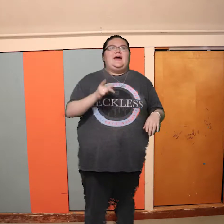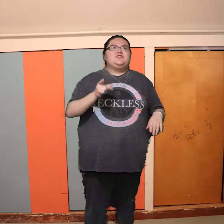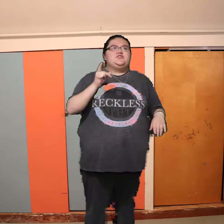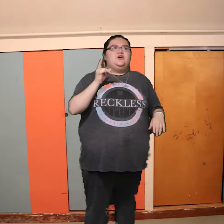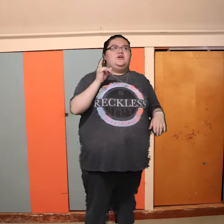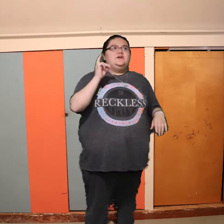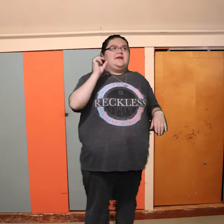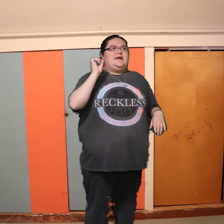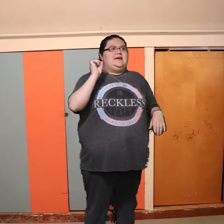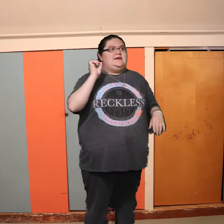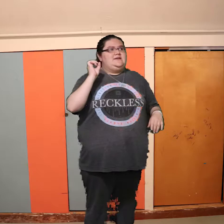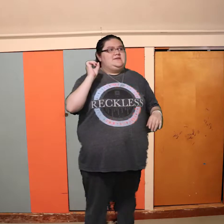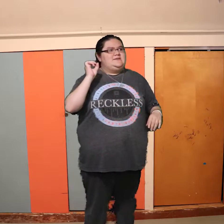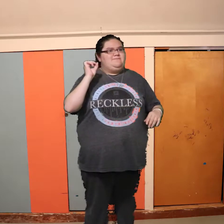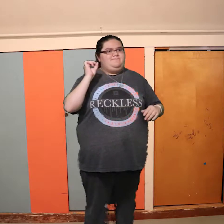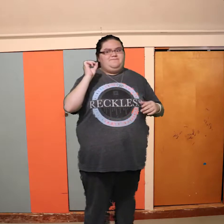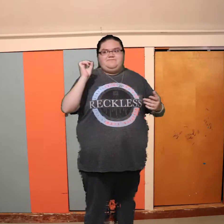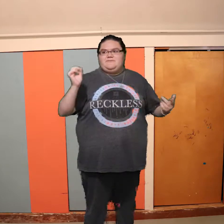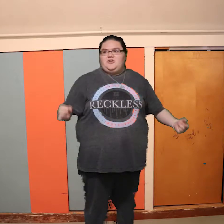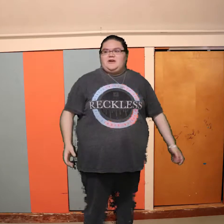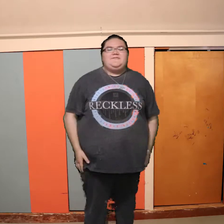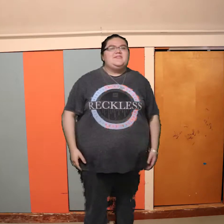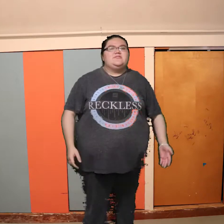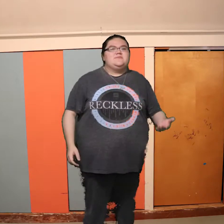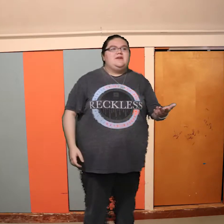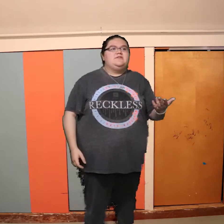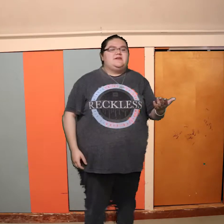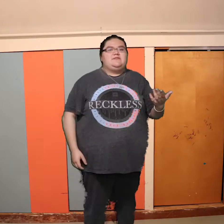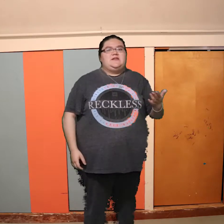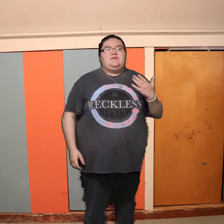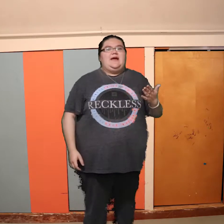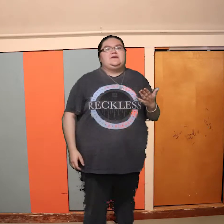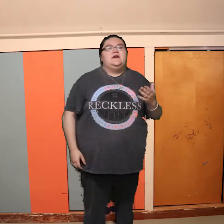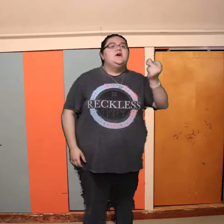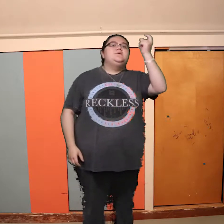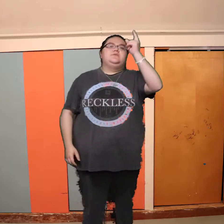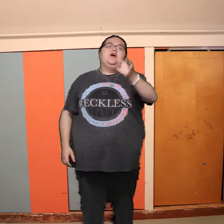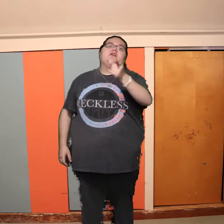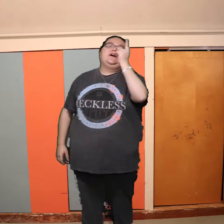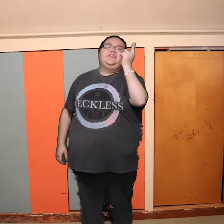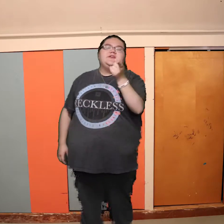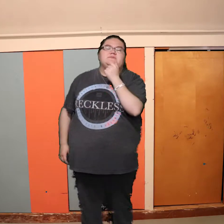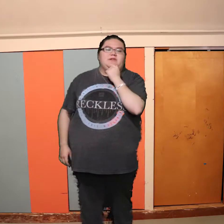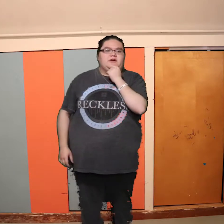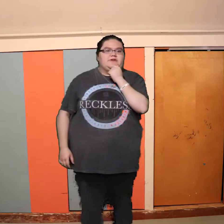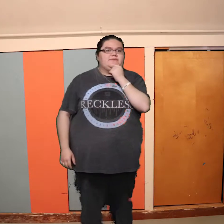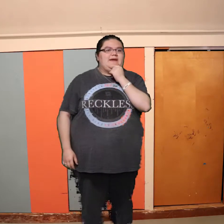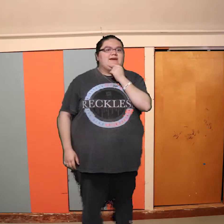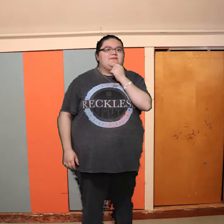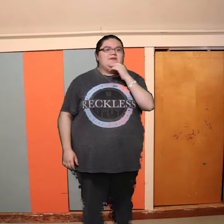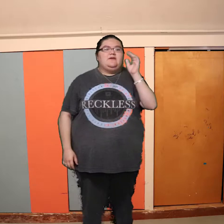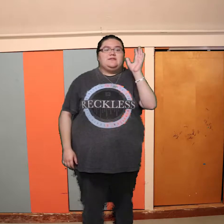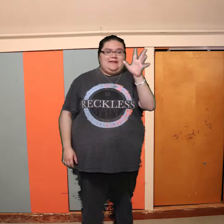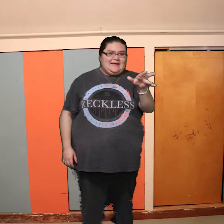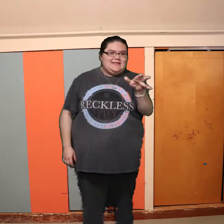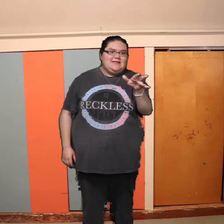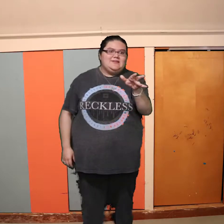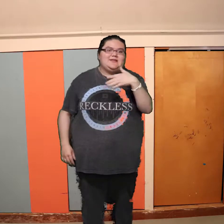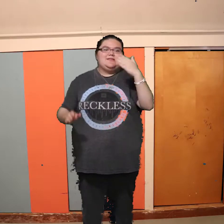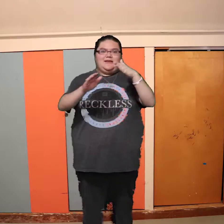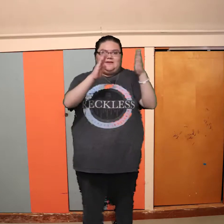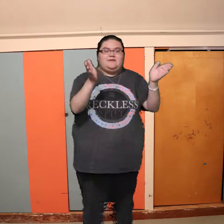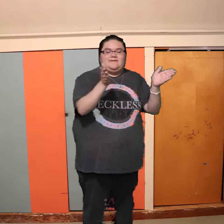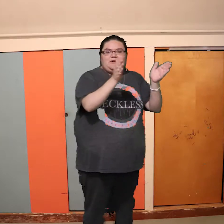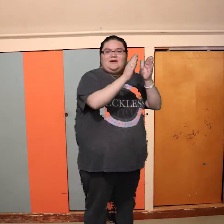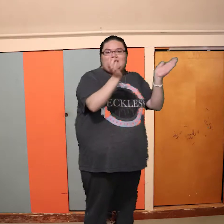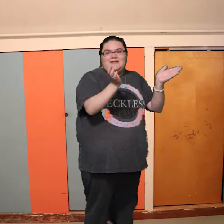seen Ashdog and God, I feel like there's somebody else that I've seen react to, Blark, I think it's Blark, react to videos like this,